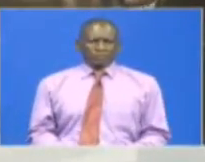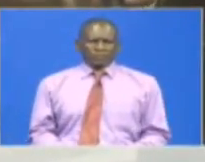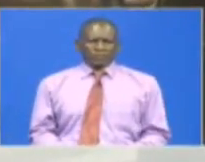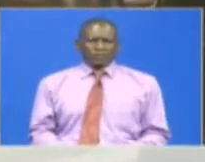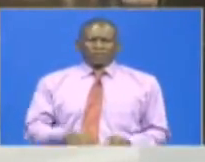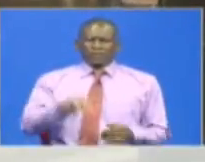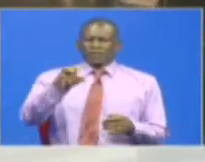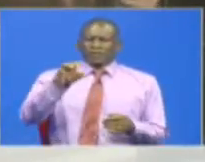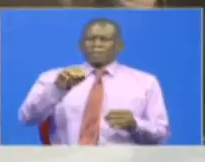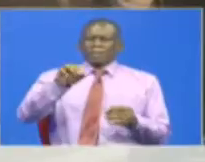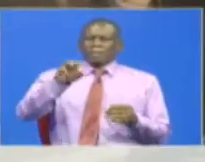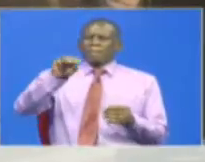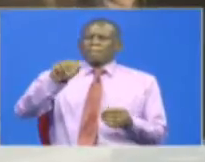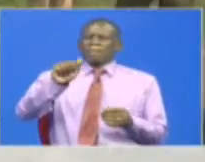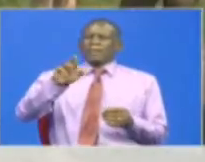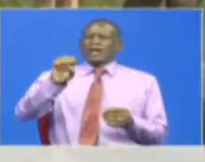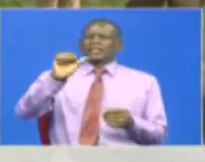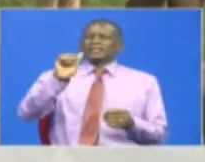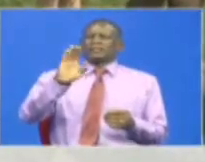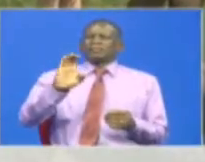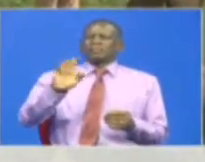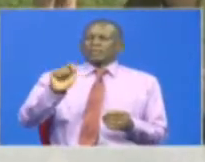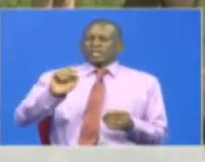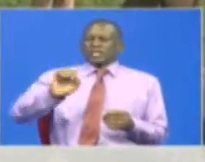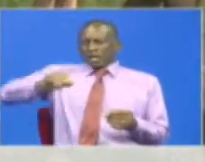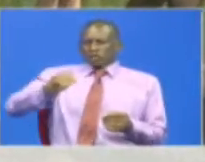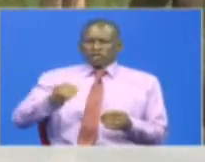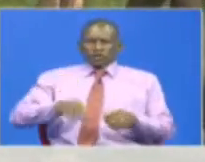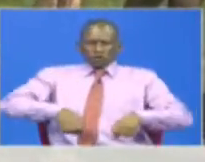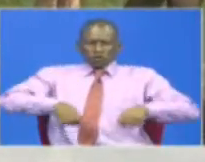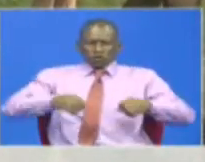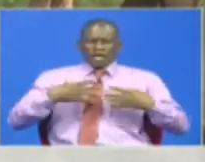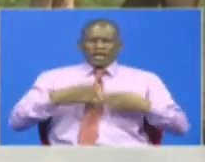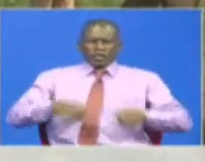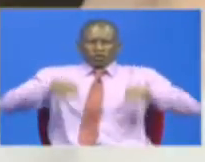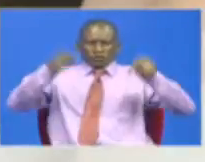Marsabit County public health officials are sounding the alarm over the rapid